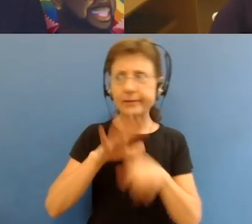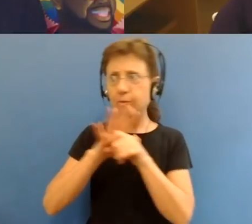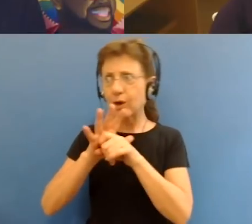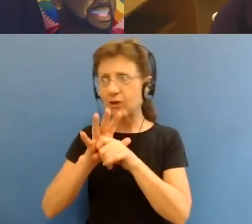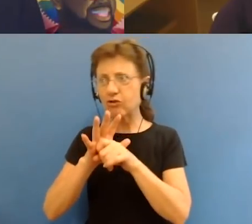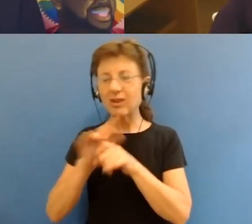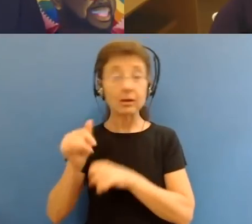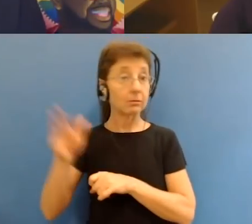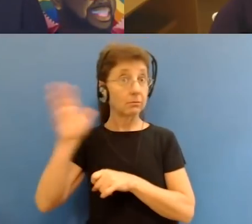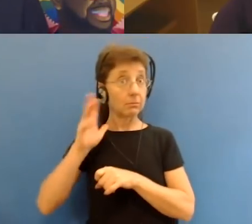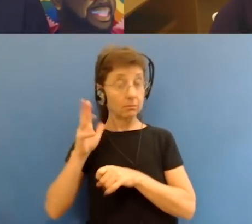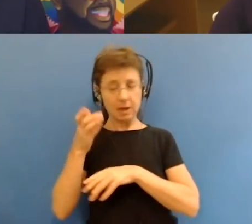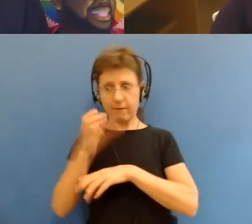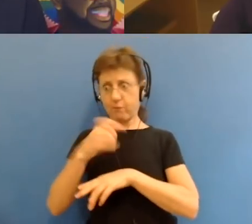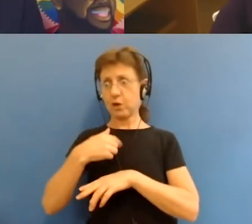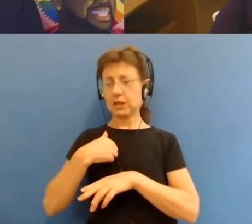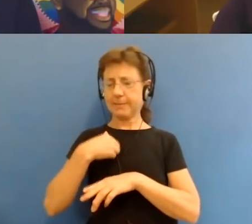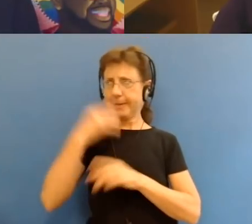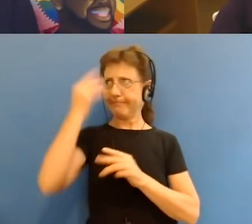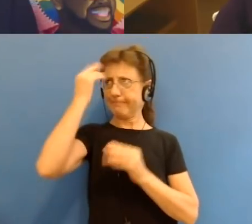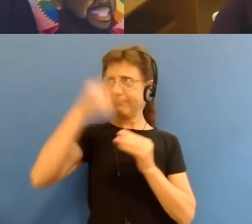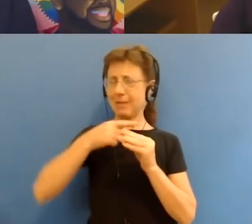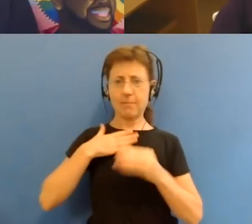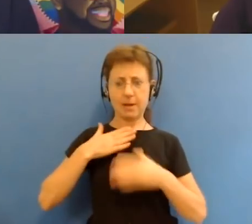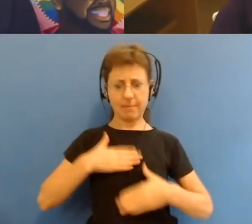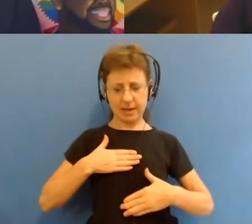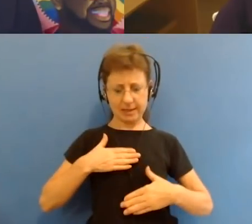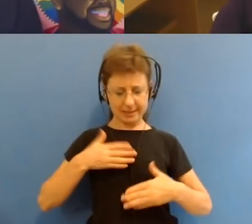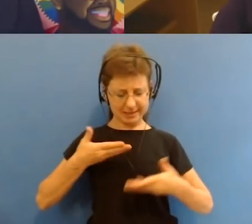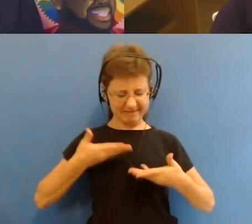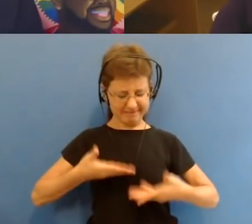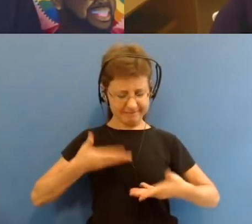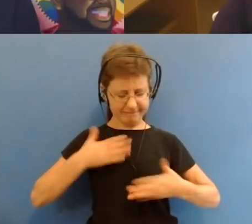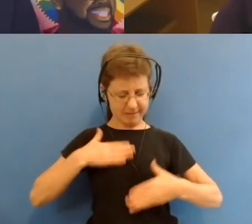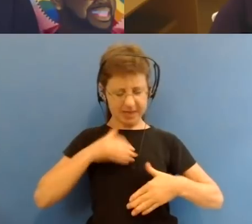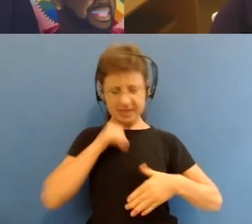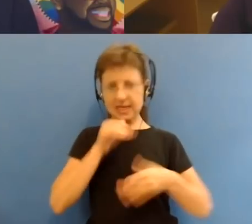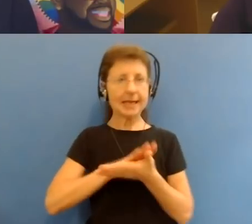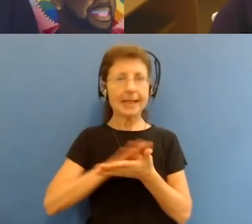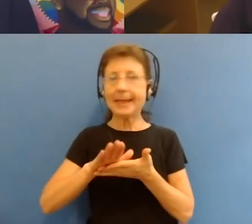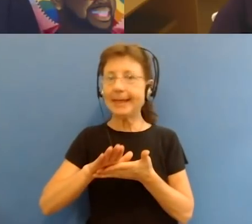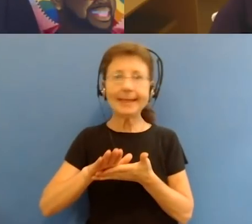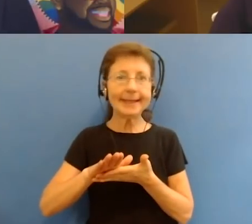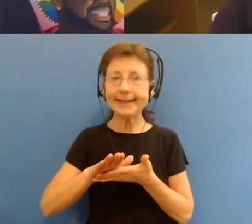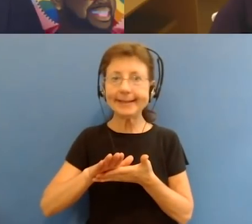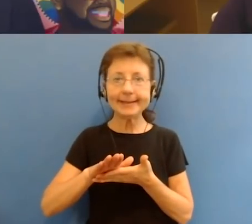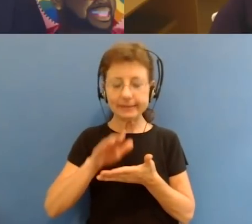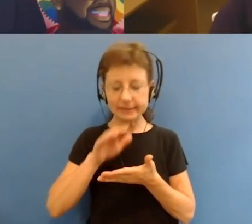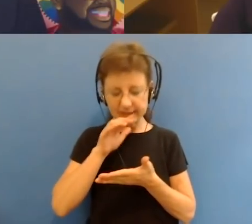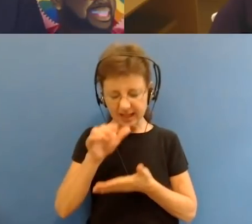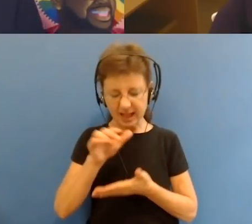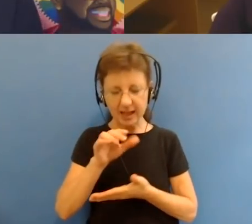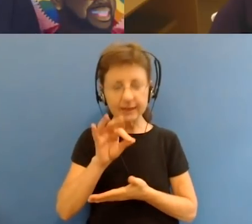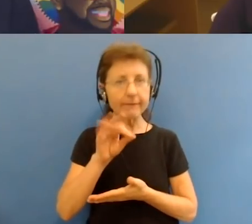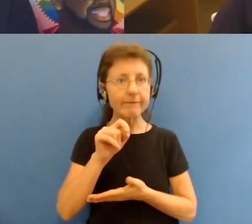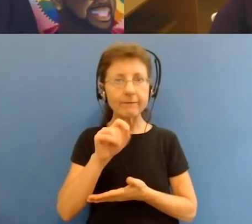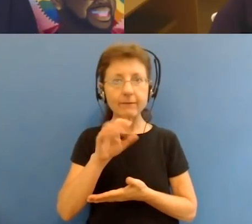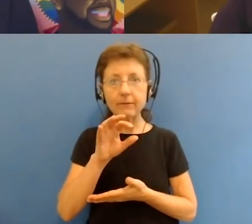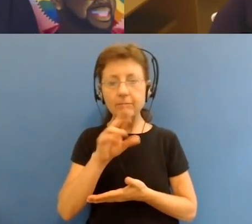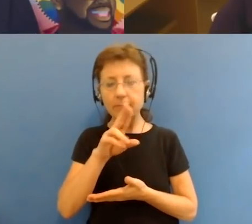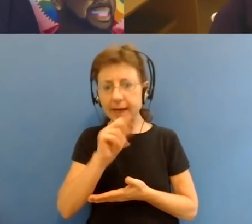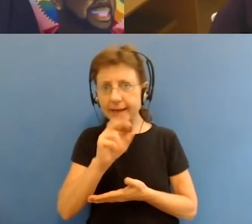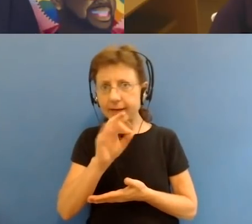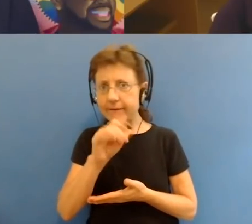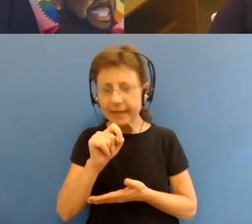past to think about my body as being unclean, you know, and unfit and